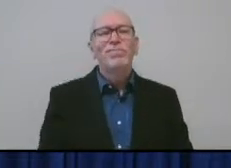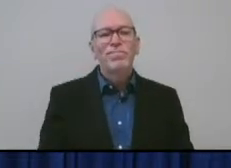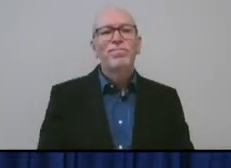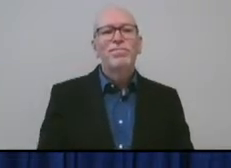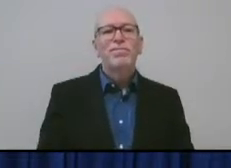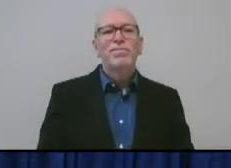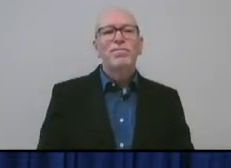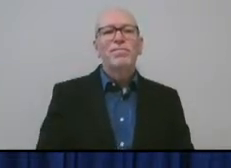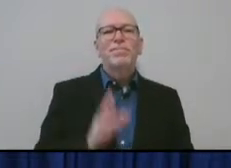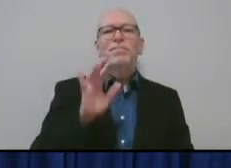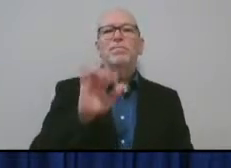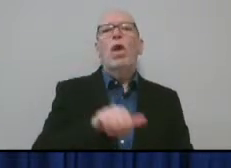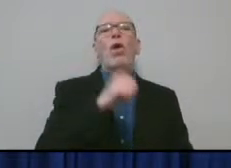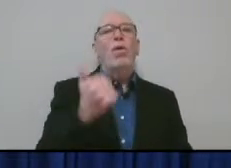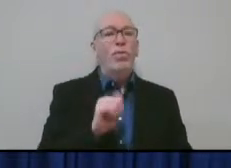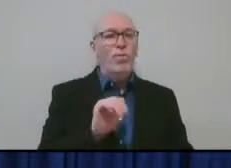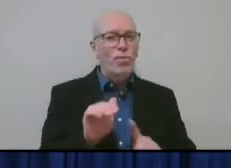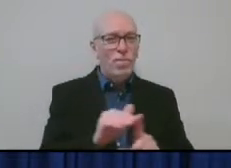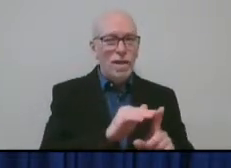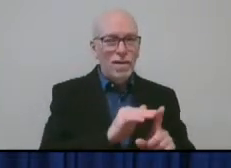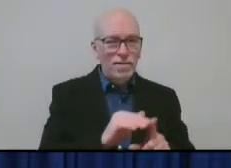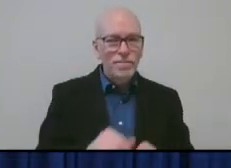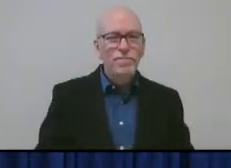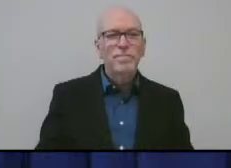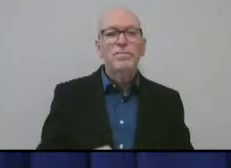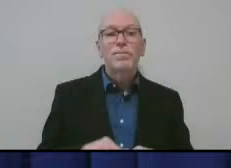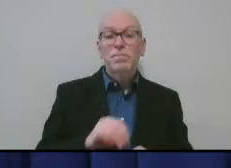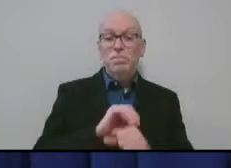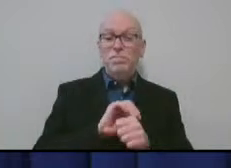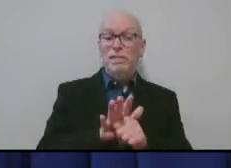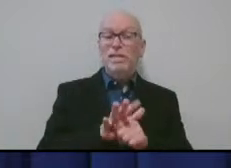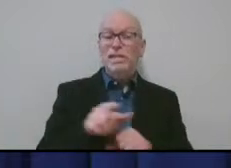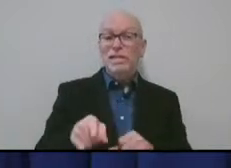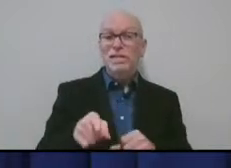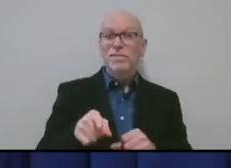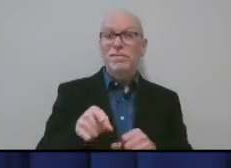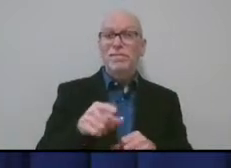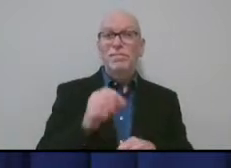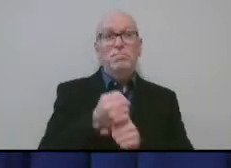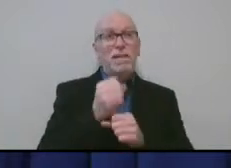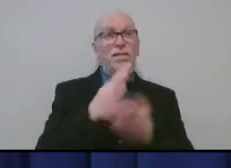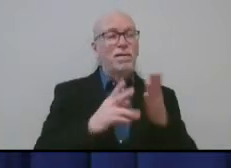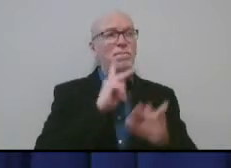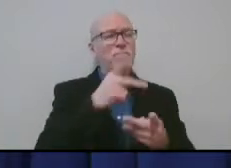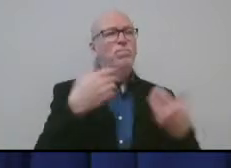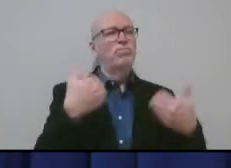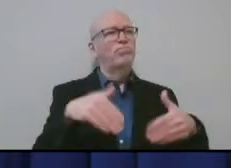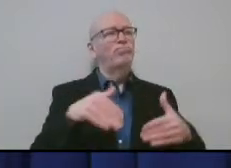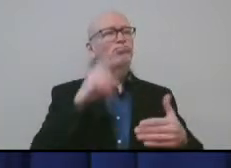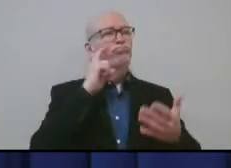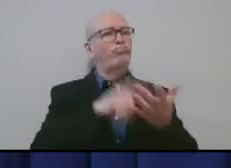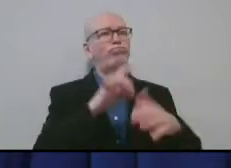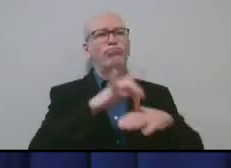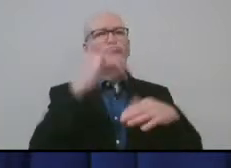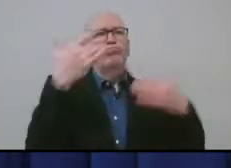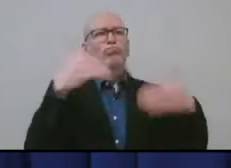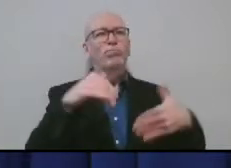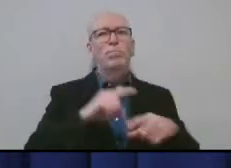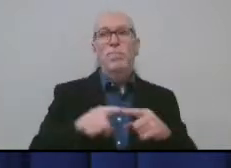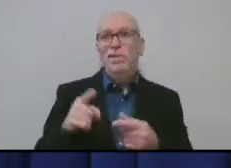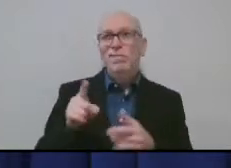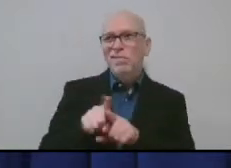just another reminder that, this pandemic has brought out the best in many people, and it's also encouraged the worst